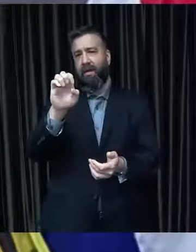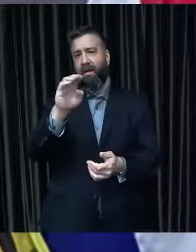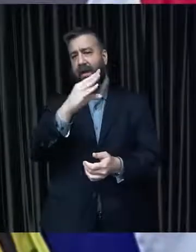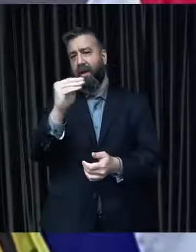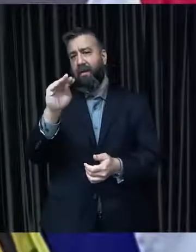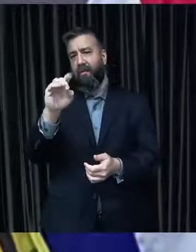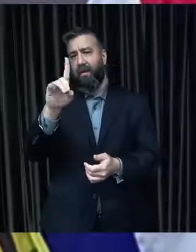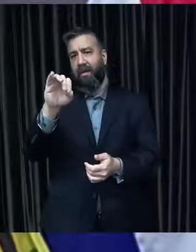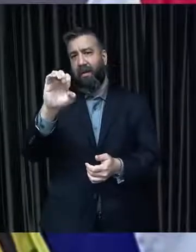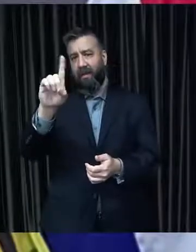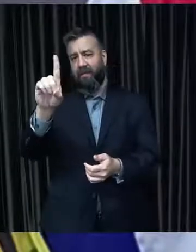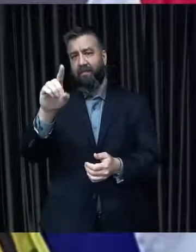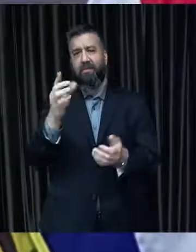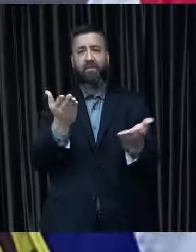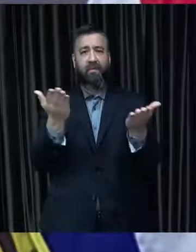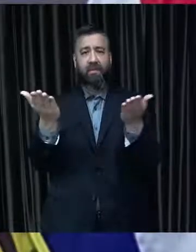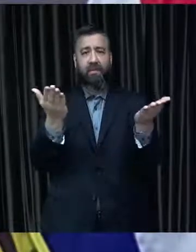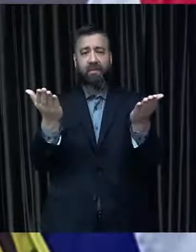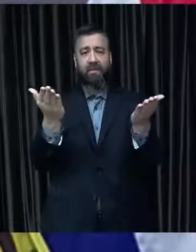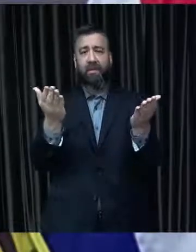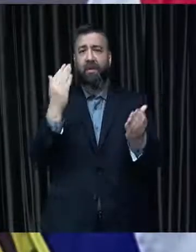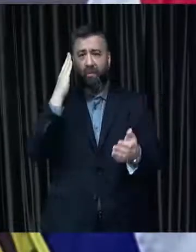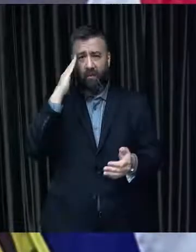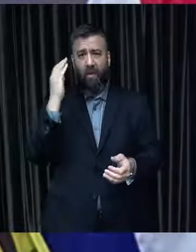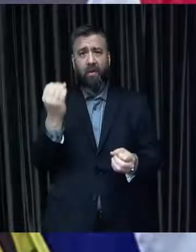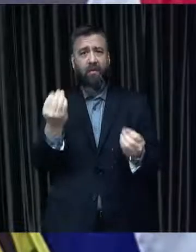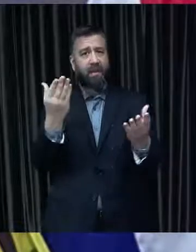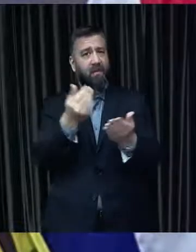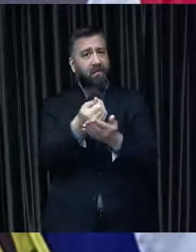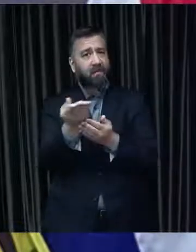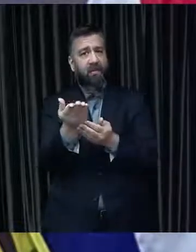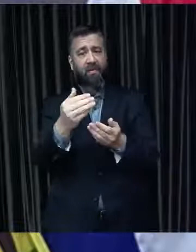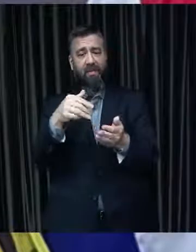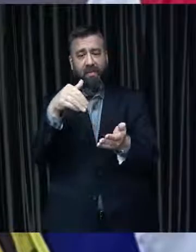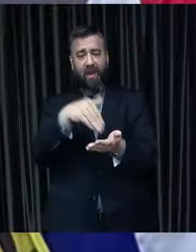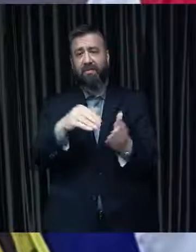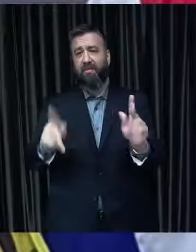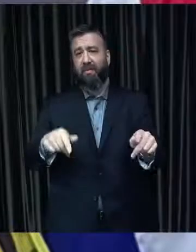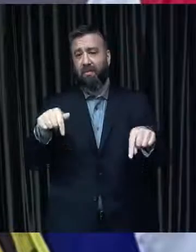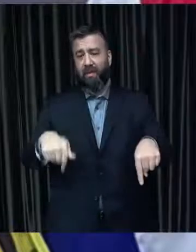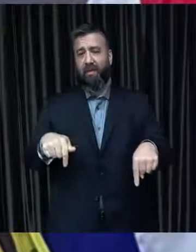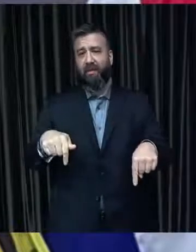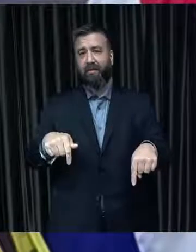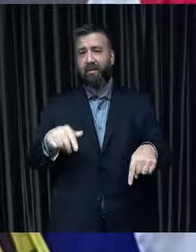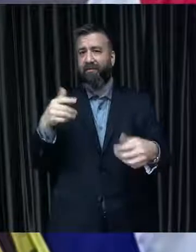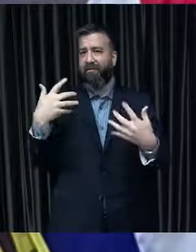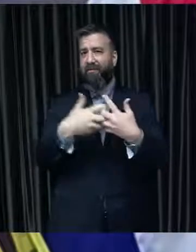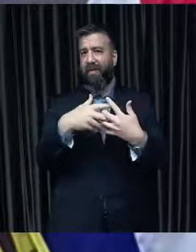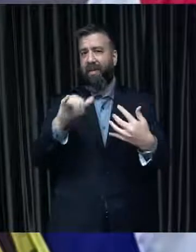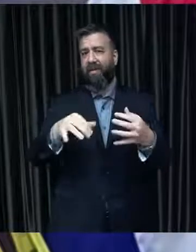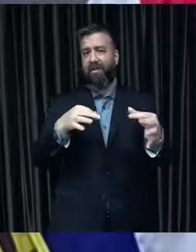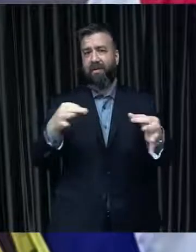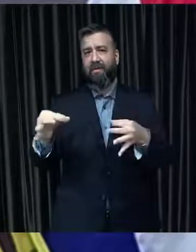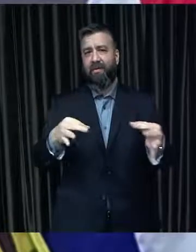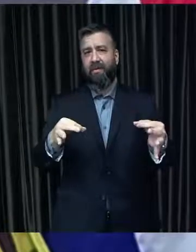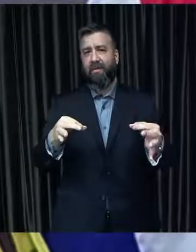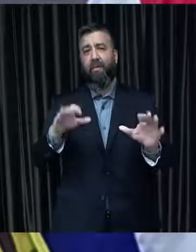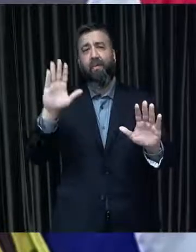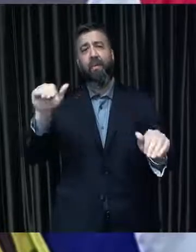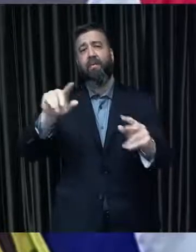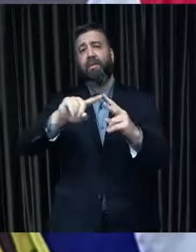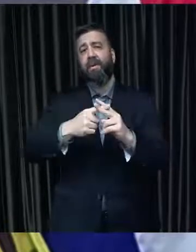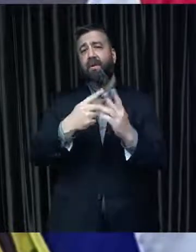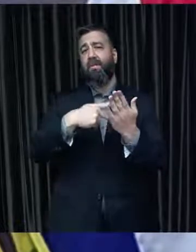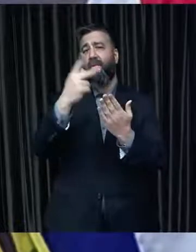County who meet this definition. At this point, we hope to fully launch the program on March 18th. The county has been